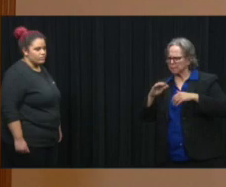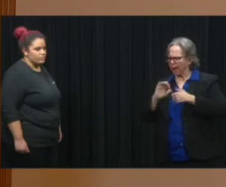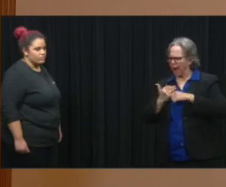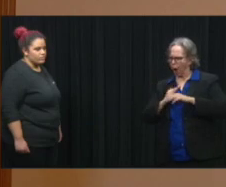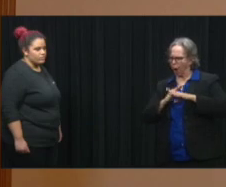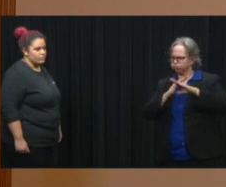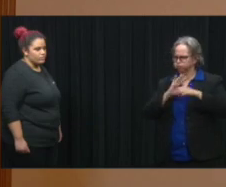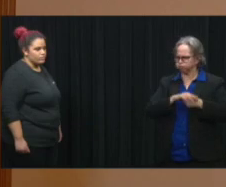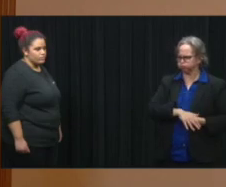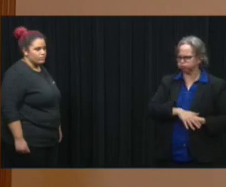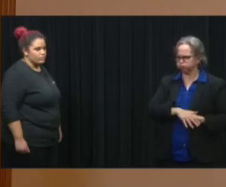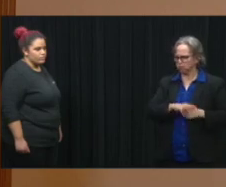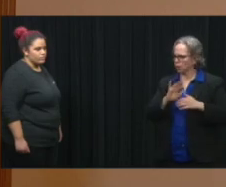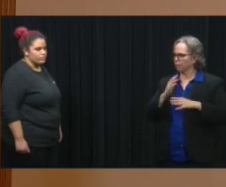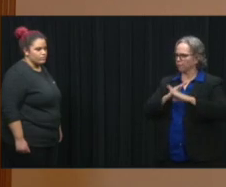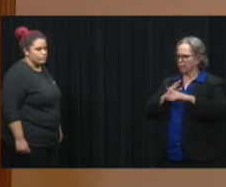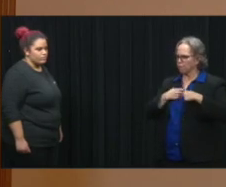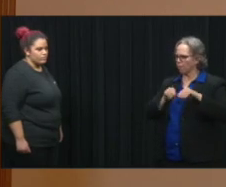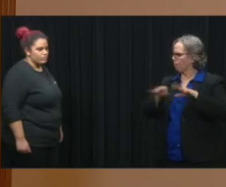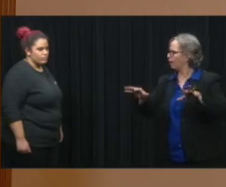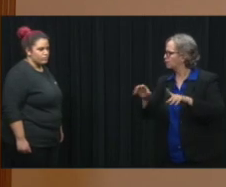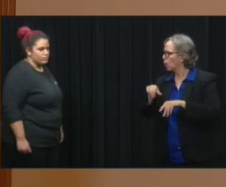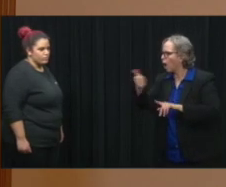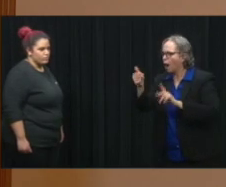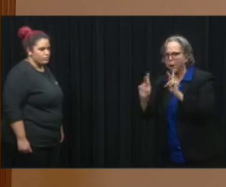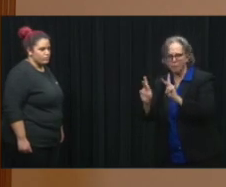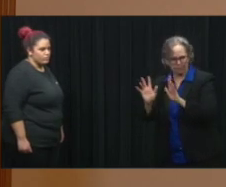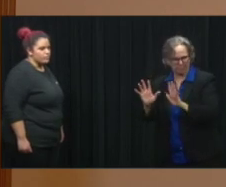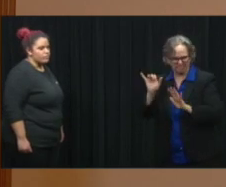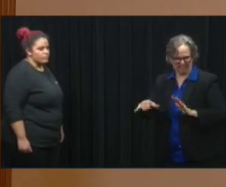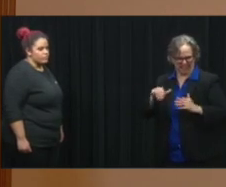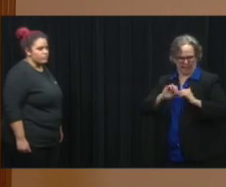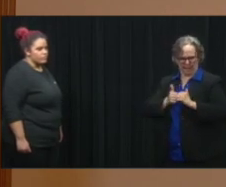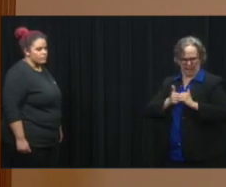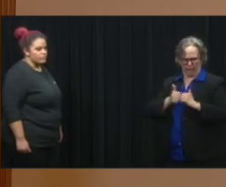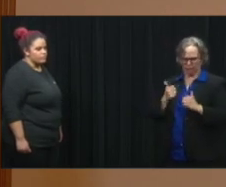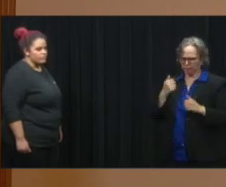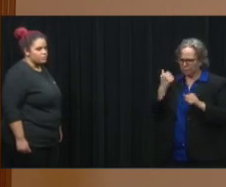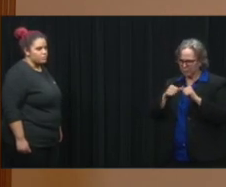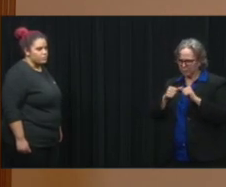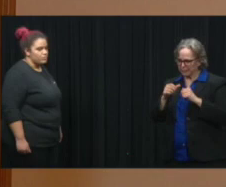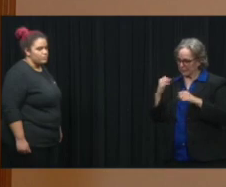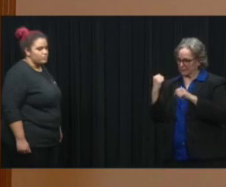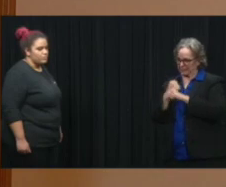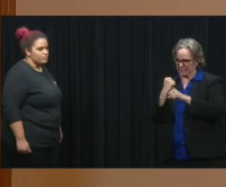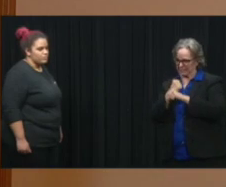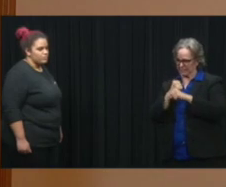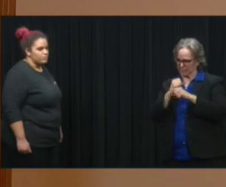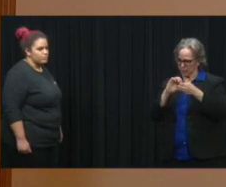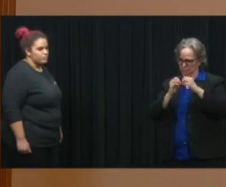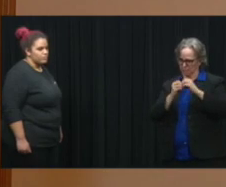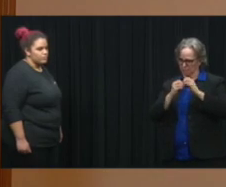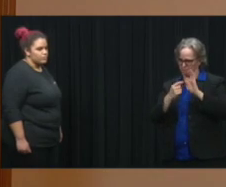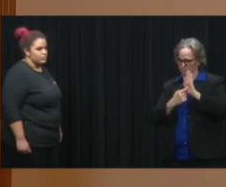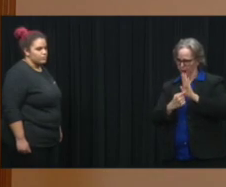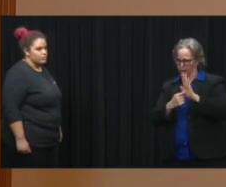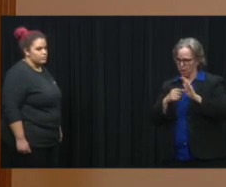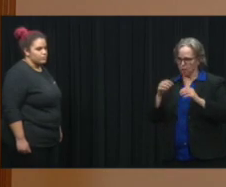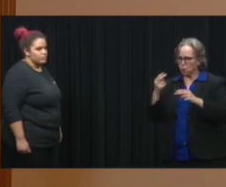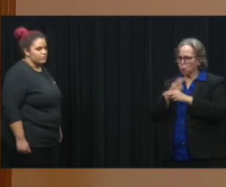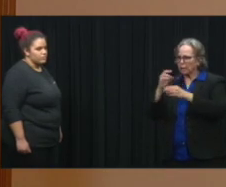it really is a statistical modeling that is based around millions of points of data. And,